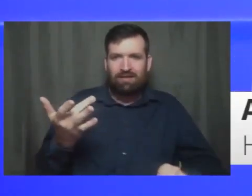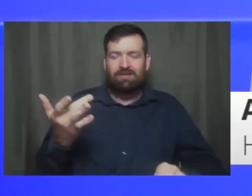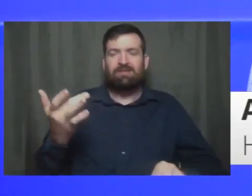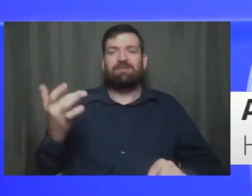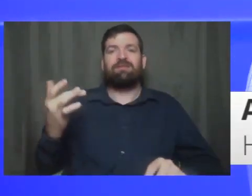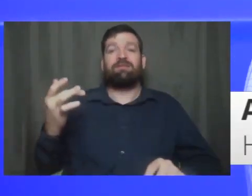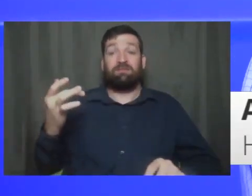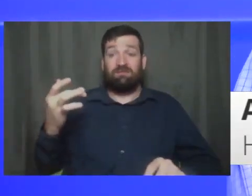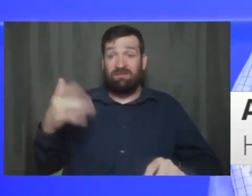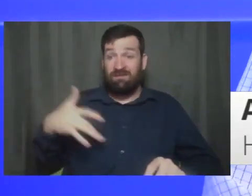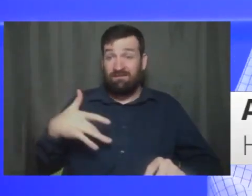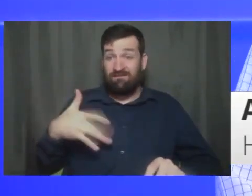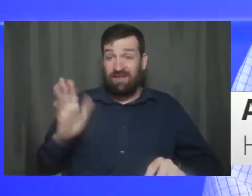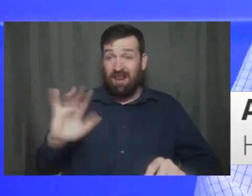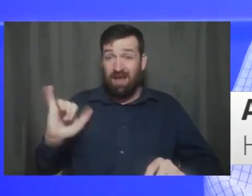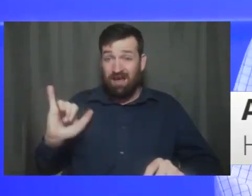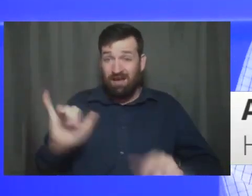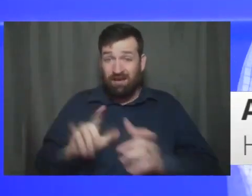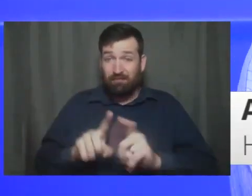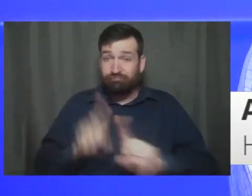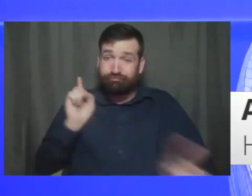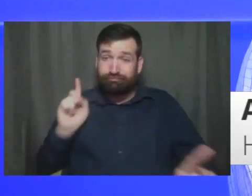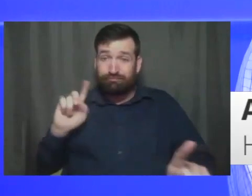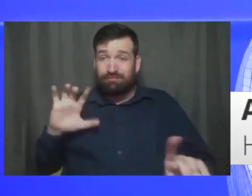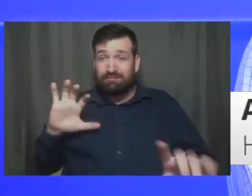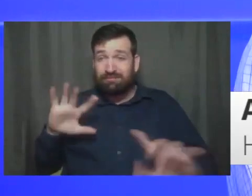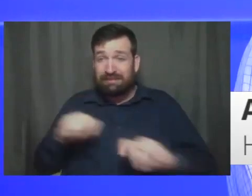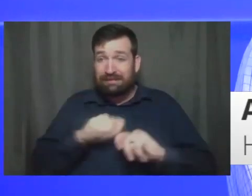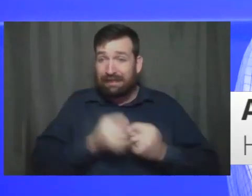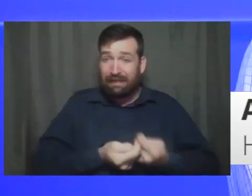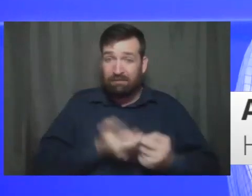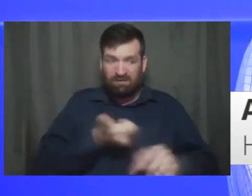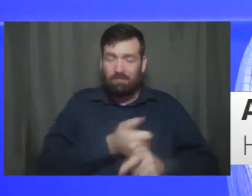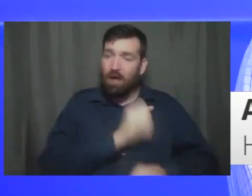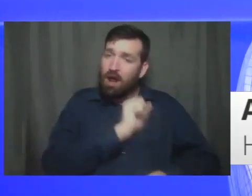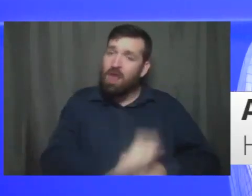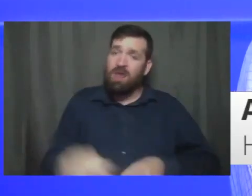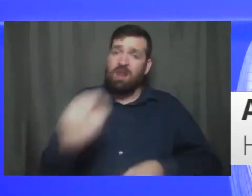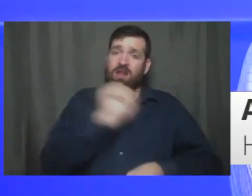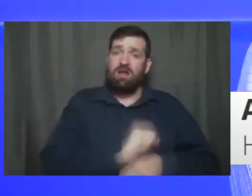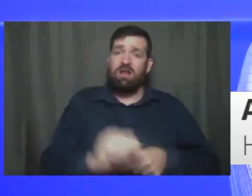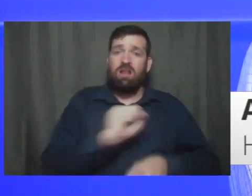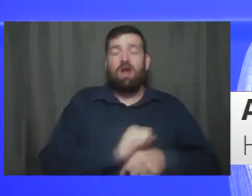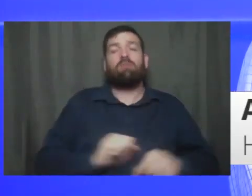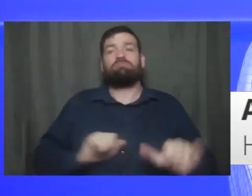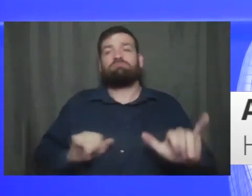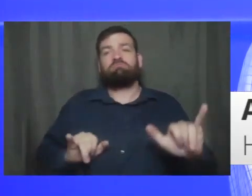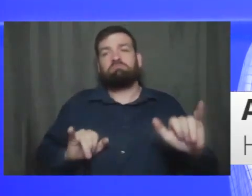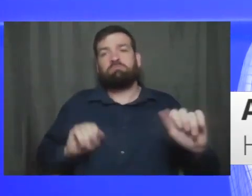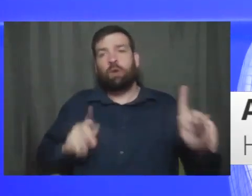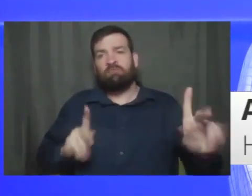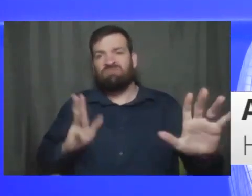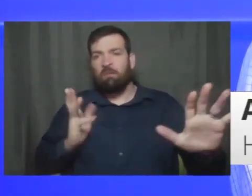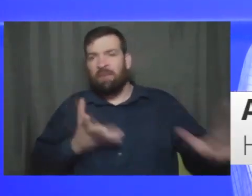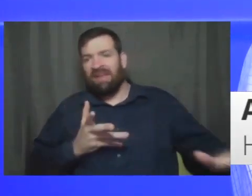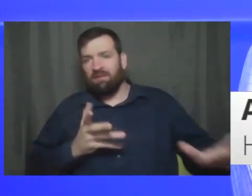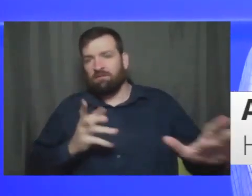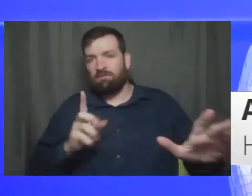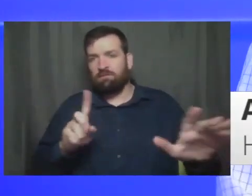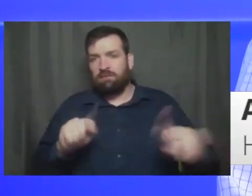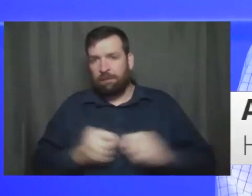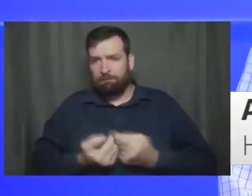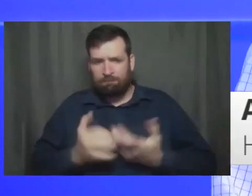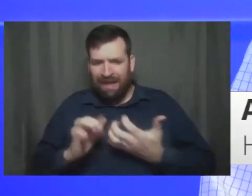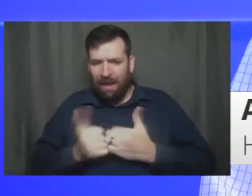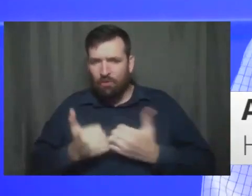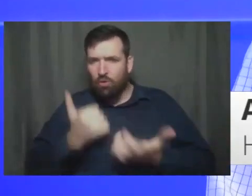abandoning your team if you take time off and they're burning, the candle at both ends. Okay, So how do you help your team? Is